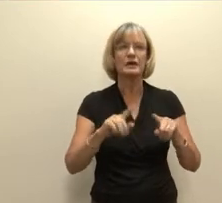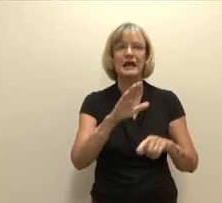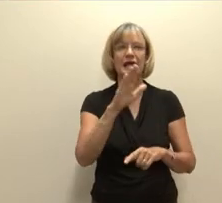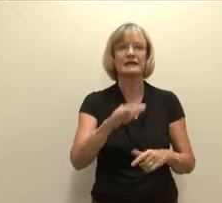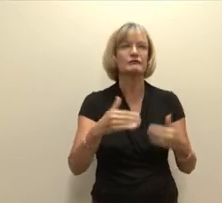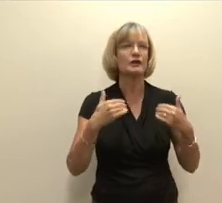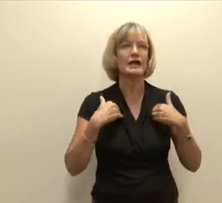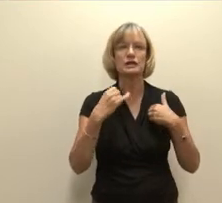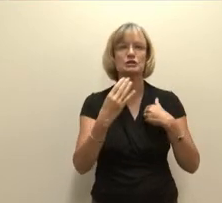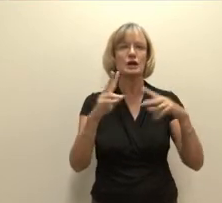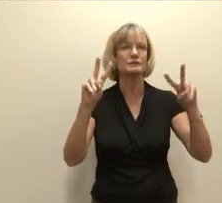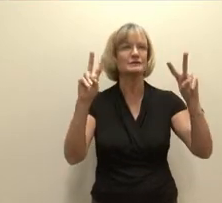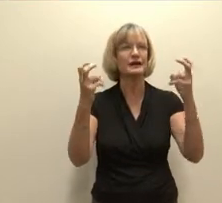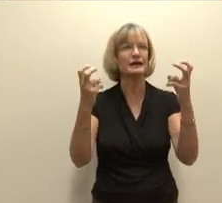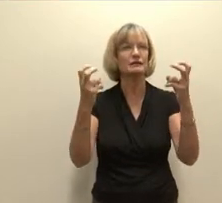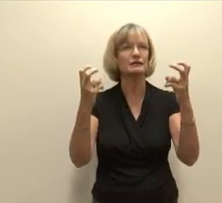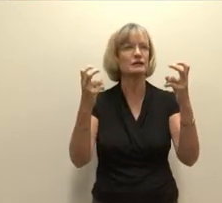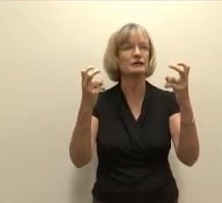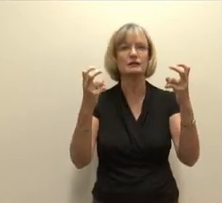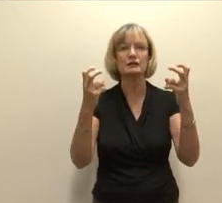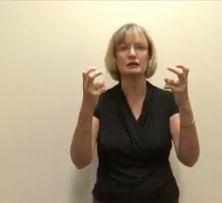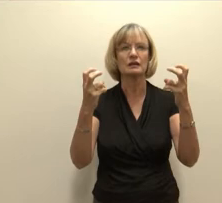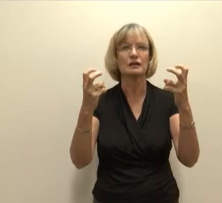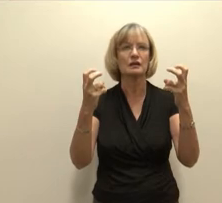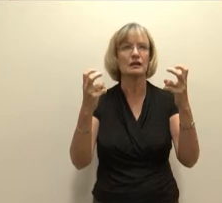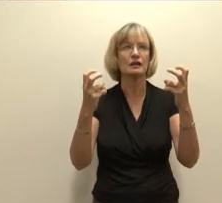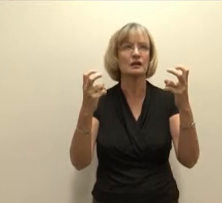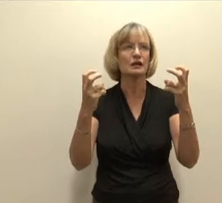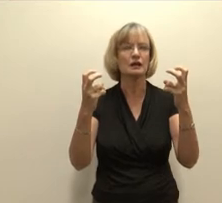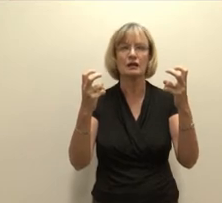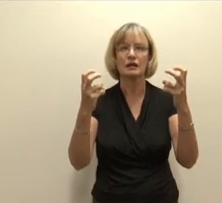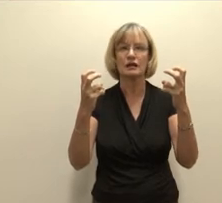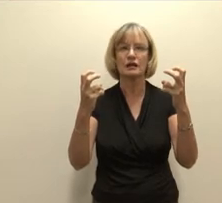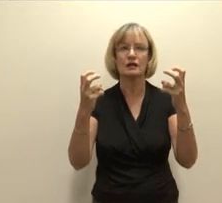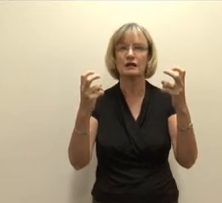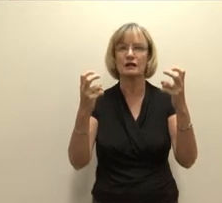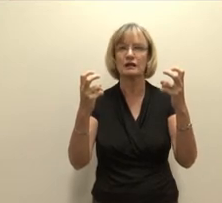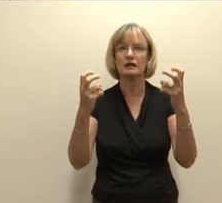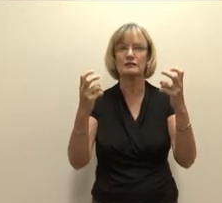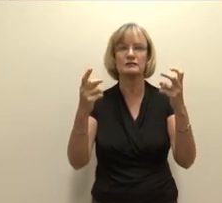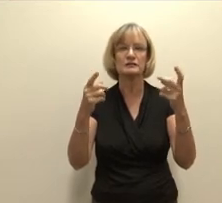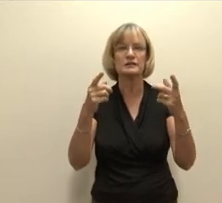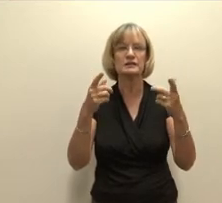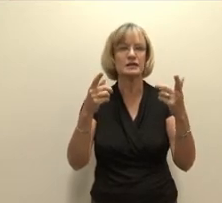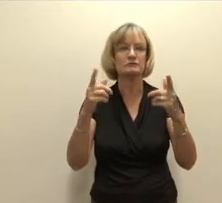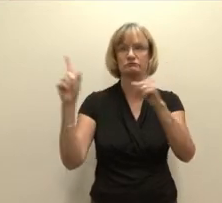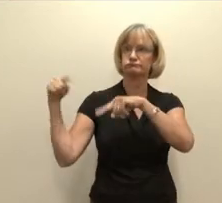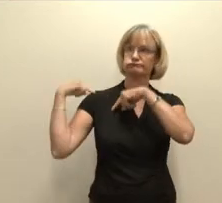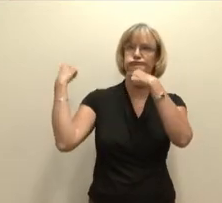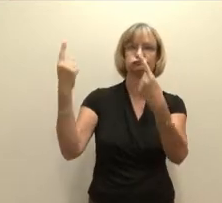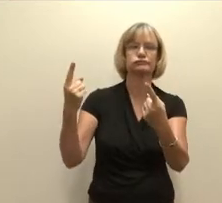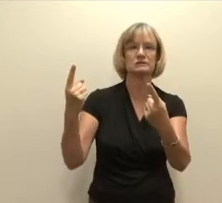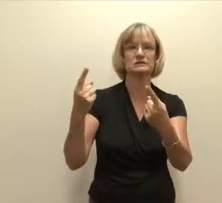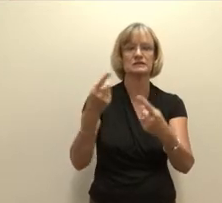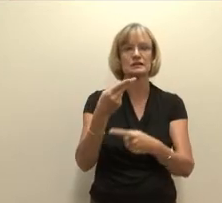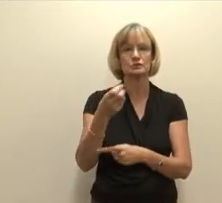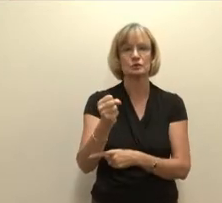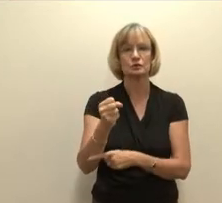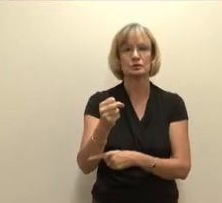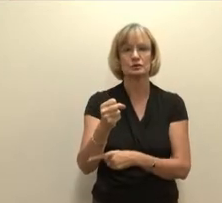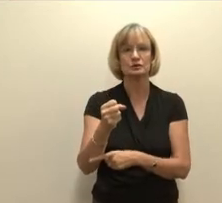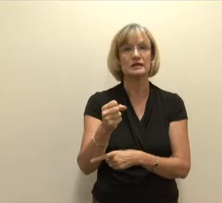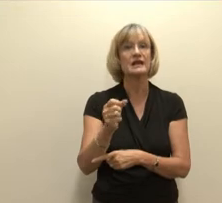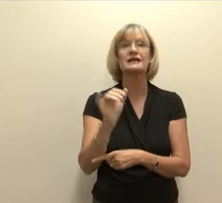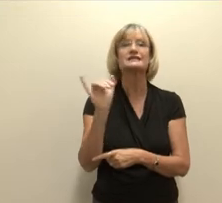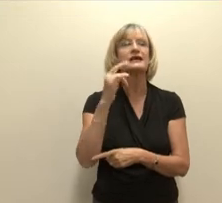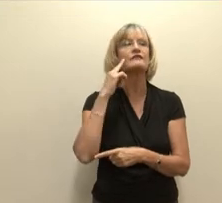job title that existed when I graduated from high school. And the same is true of the students